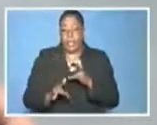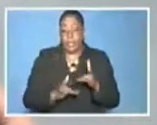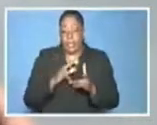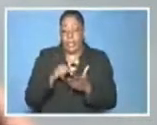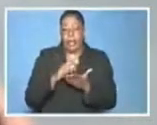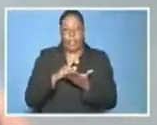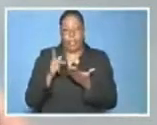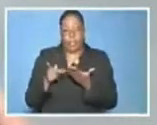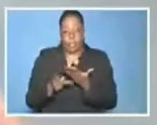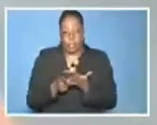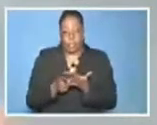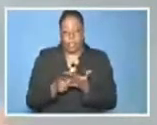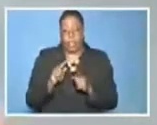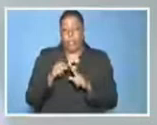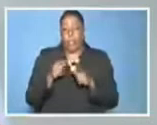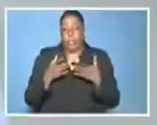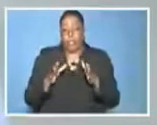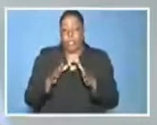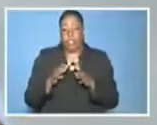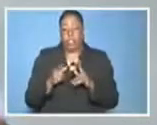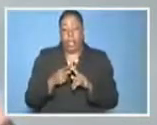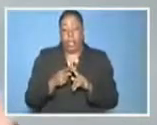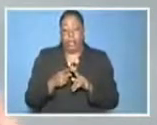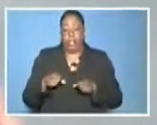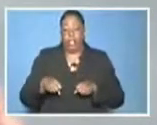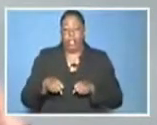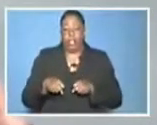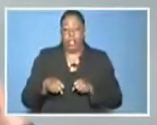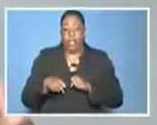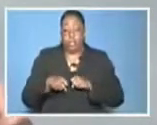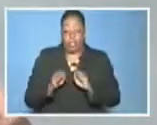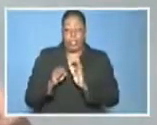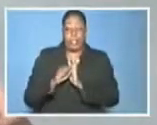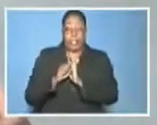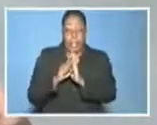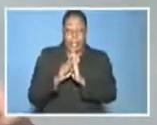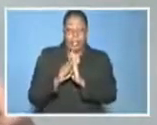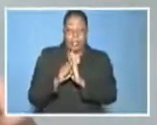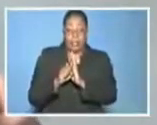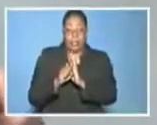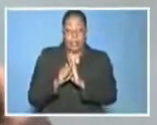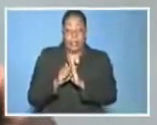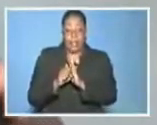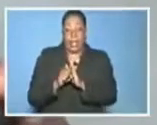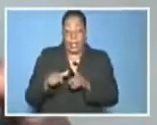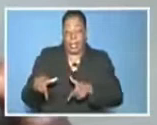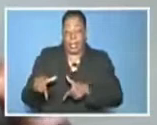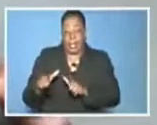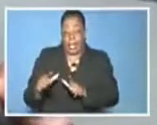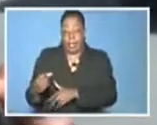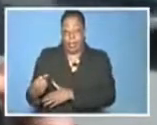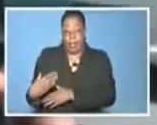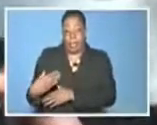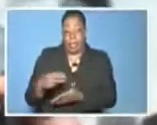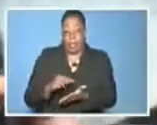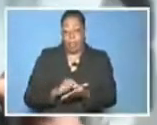project. And when it's all done, all the street signs are going to be in, the striping will be done, lines are in the road, reflective markings. I mean,